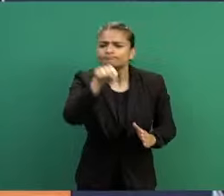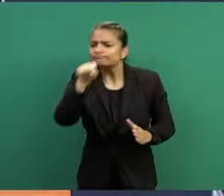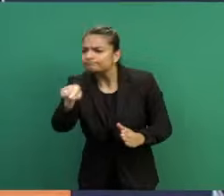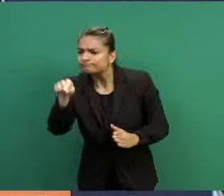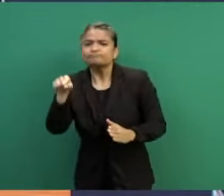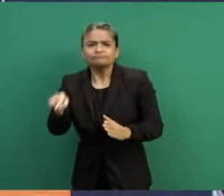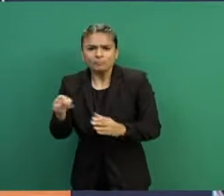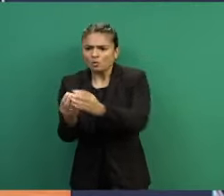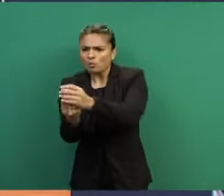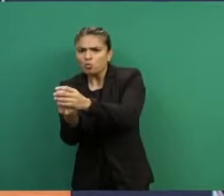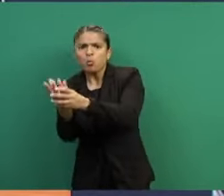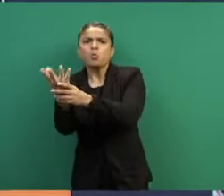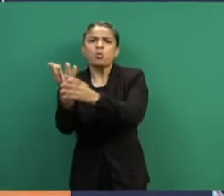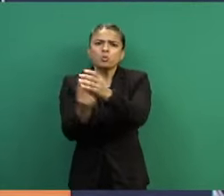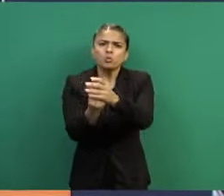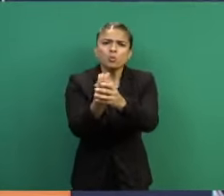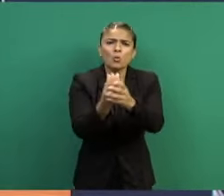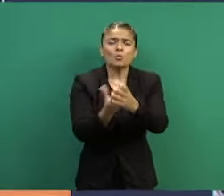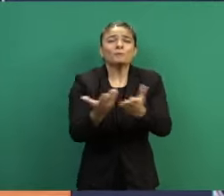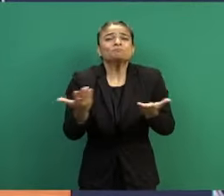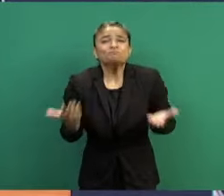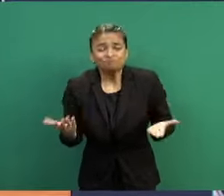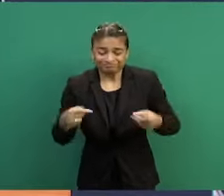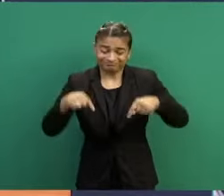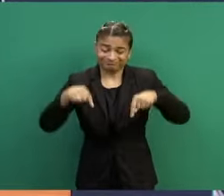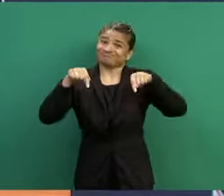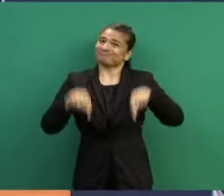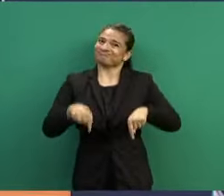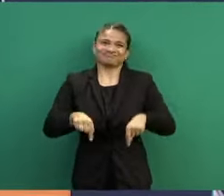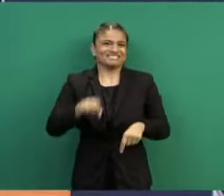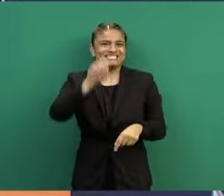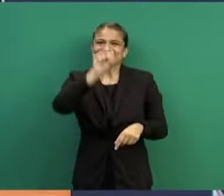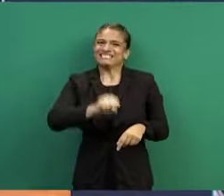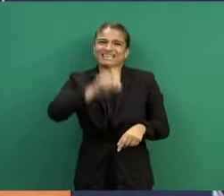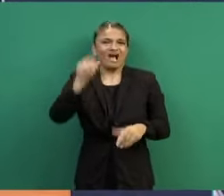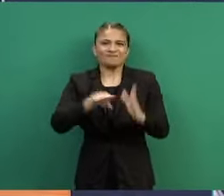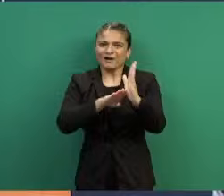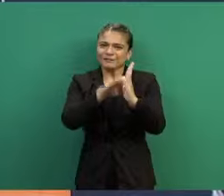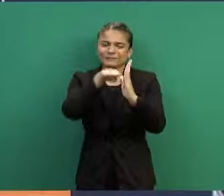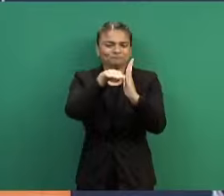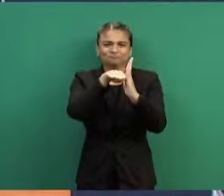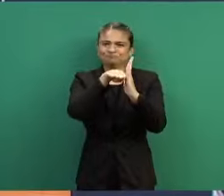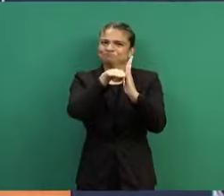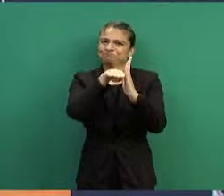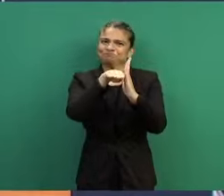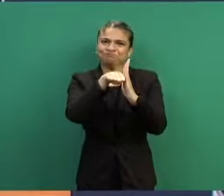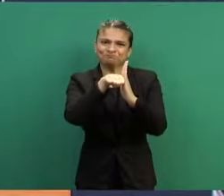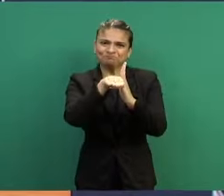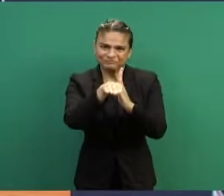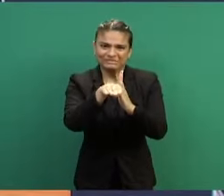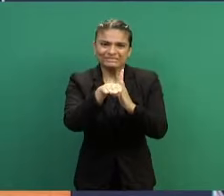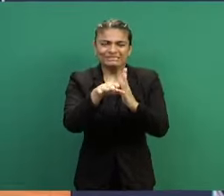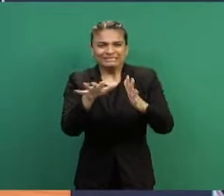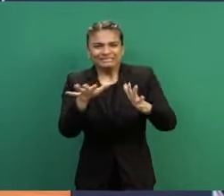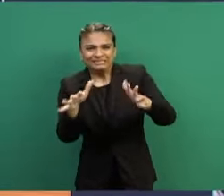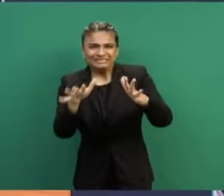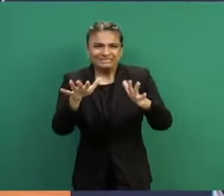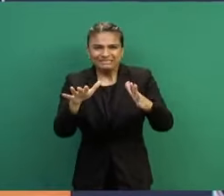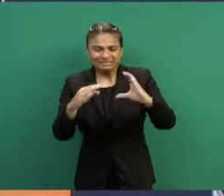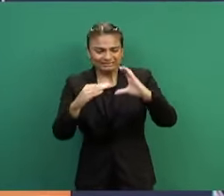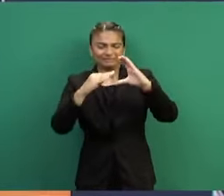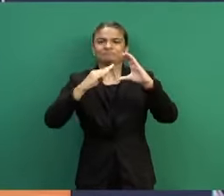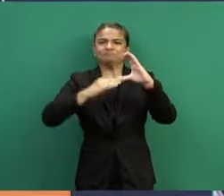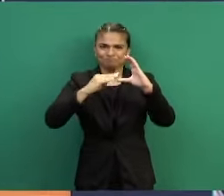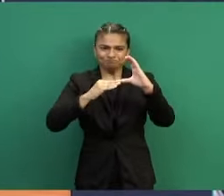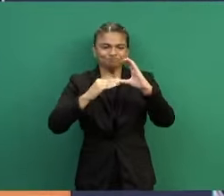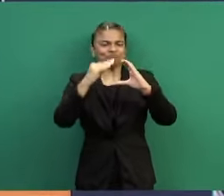Nonetheless, South Africa's inflation rate remains sensitive to shocks. While volatile